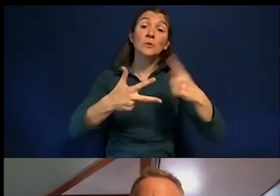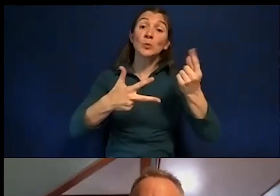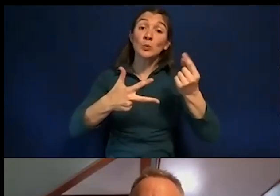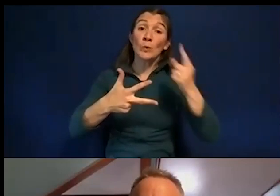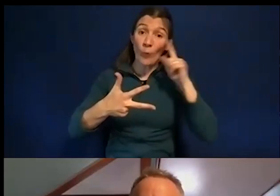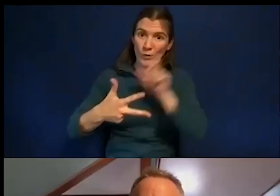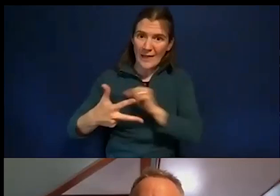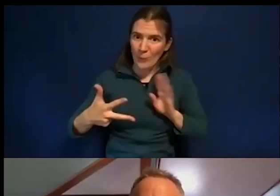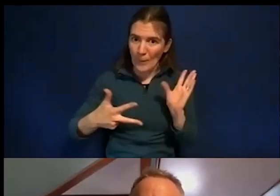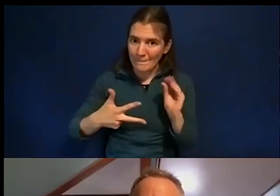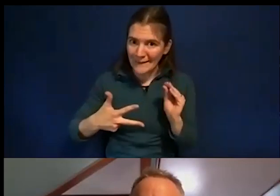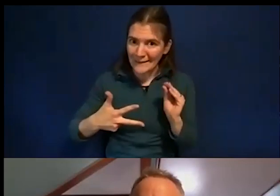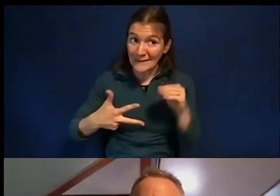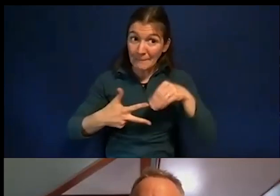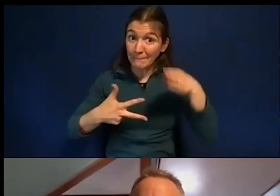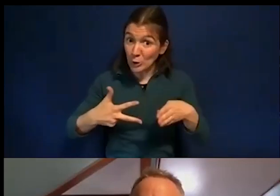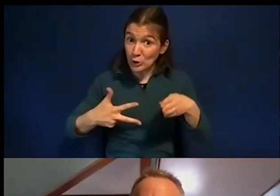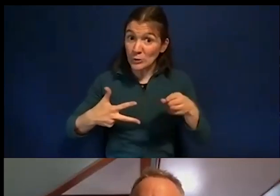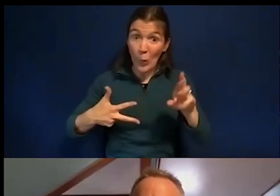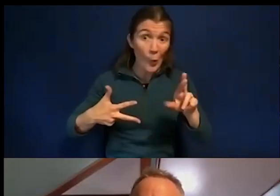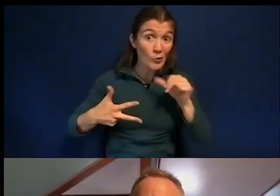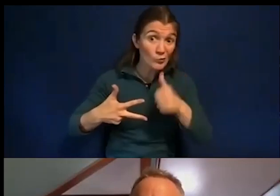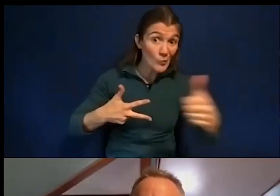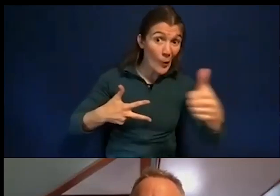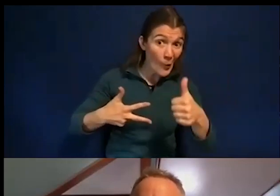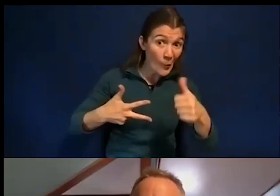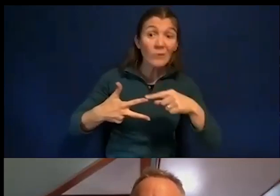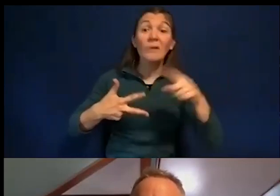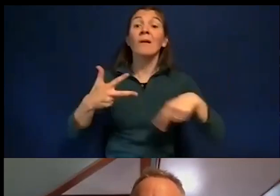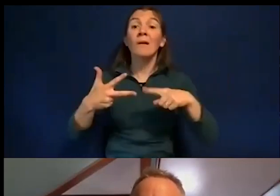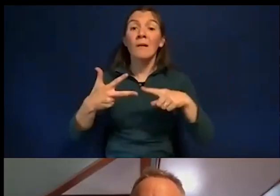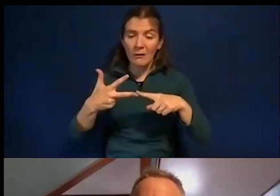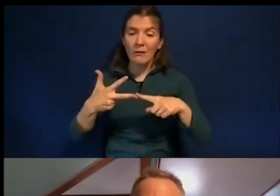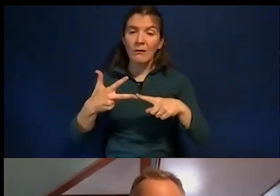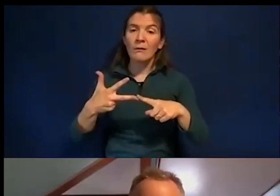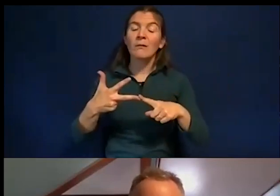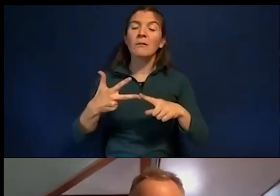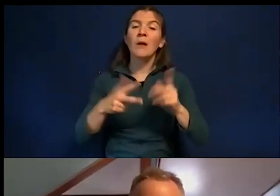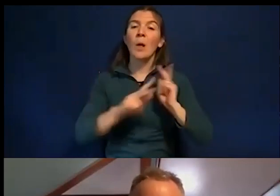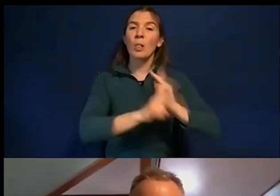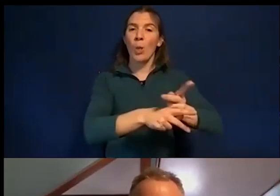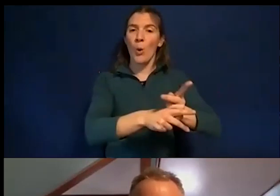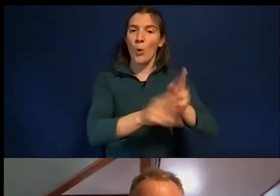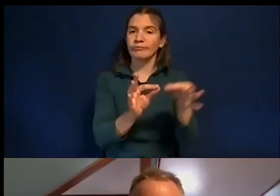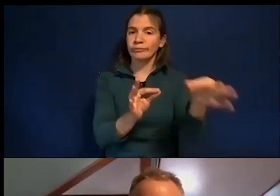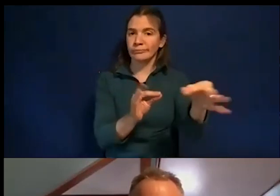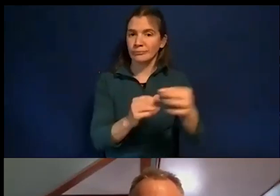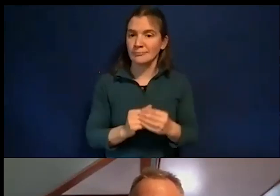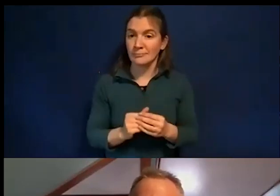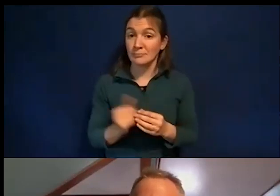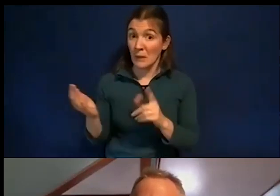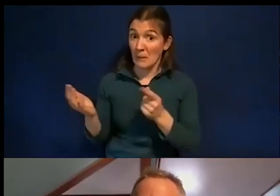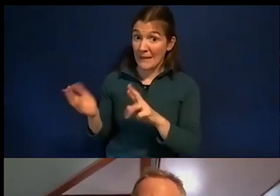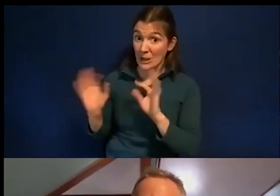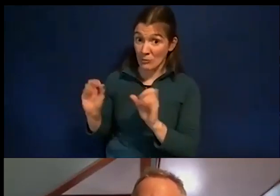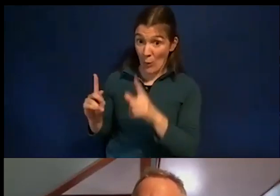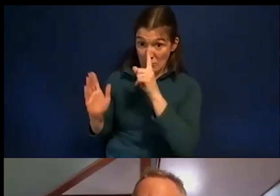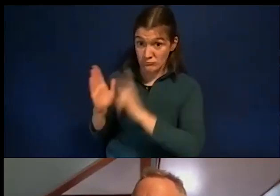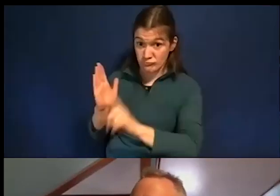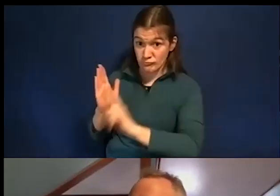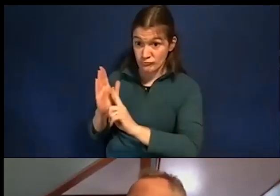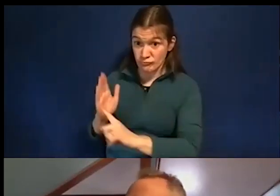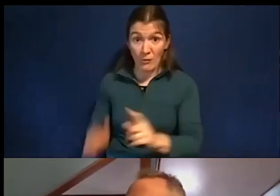so. Peter, is there anything you'd like to say about finding that information?